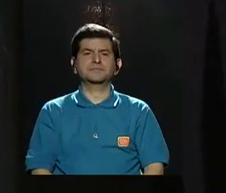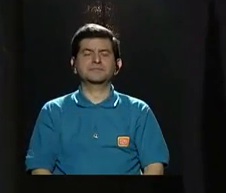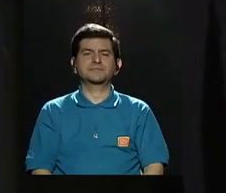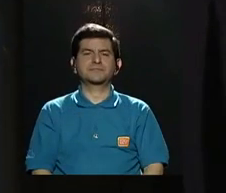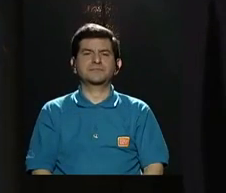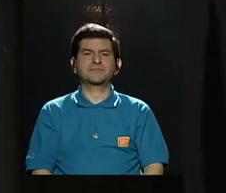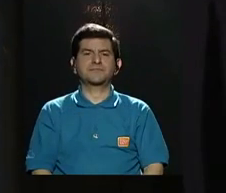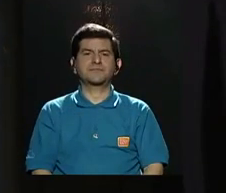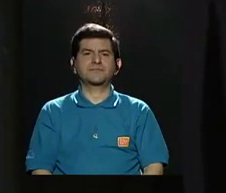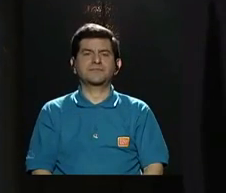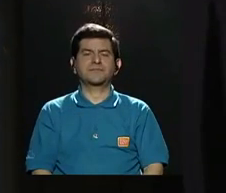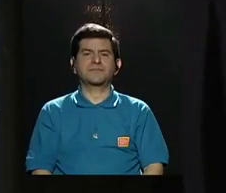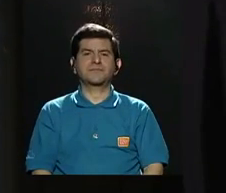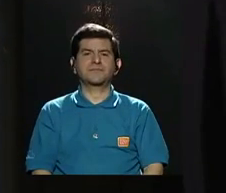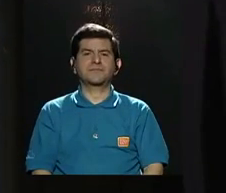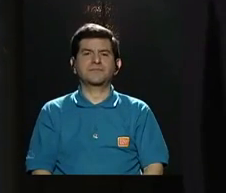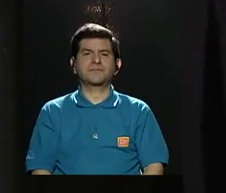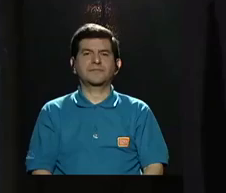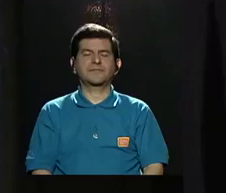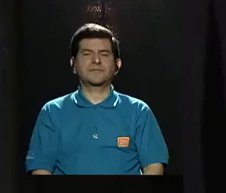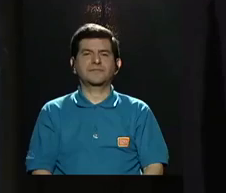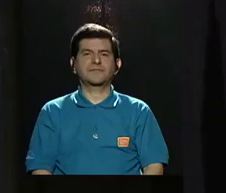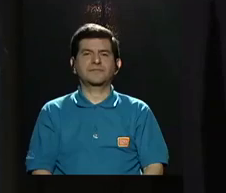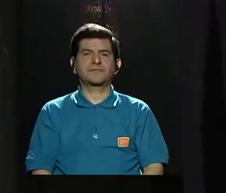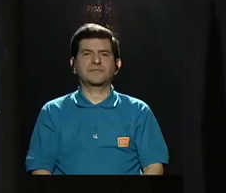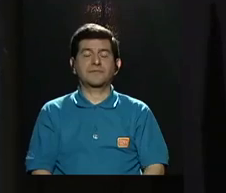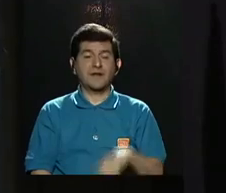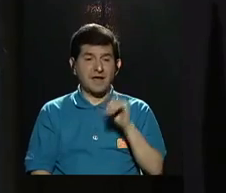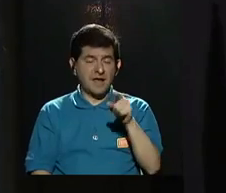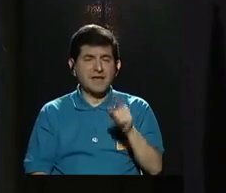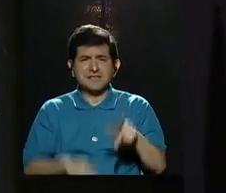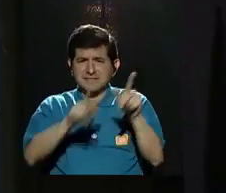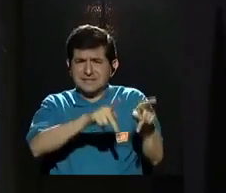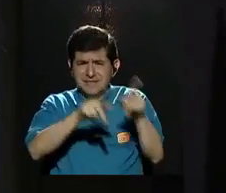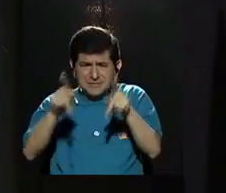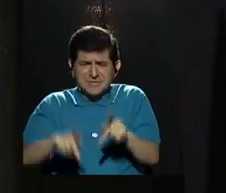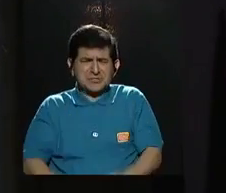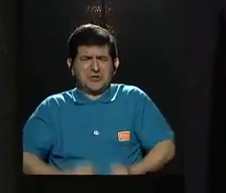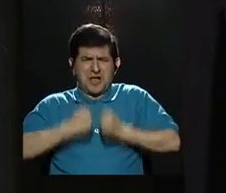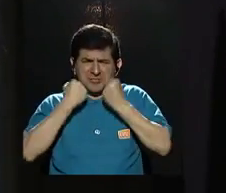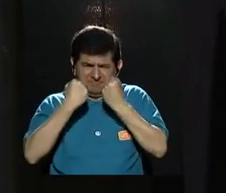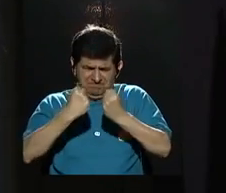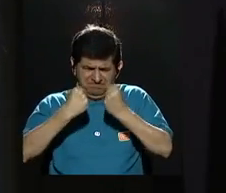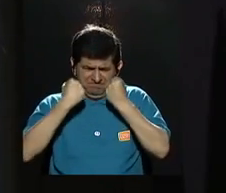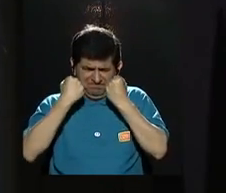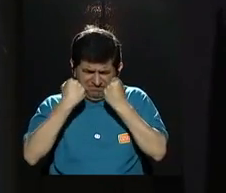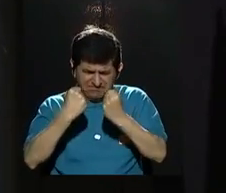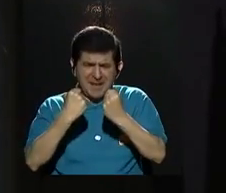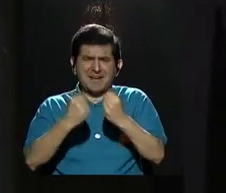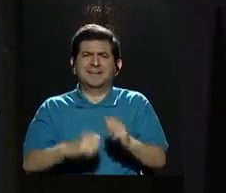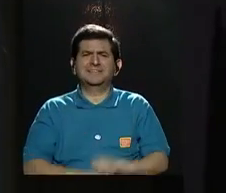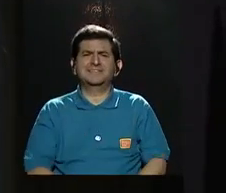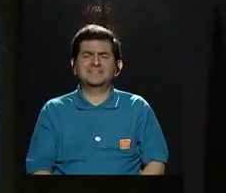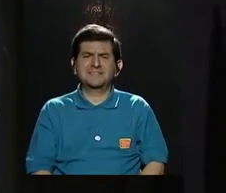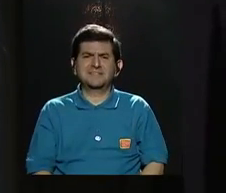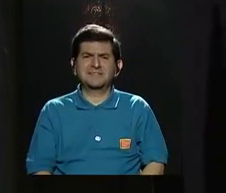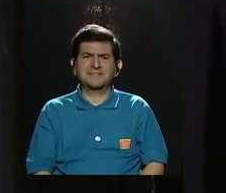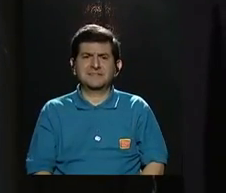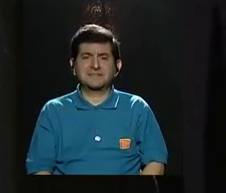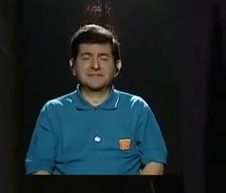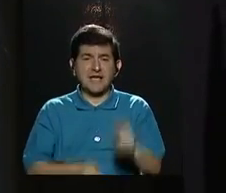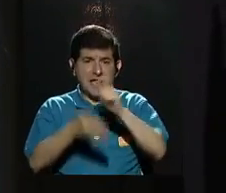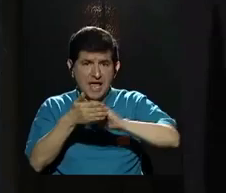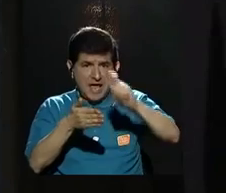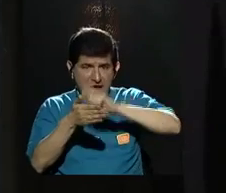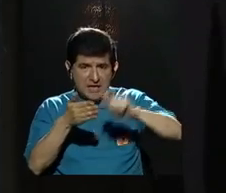These beautiful, brave, eloquent young people from the Marjorie Stoneman Douglas High School in Parkland Avenue